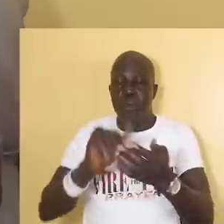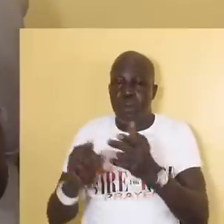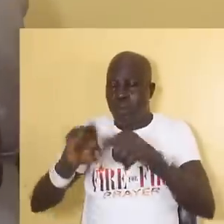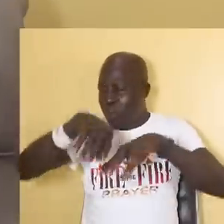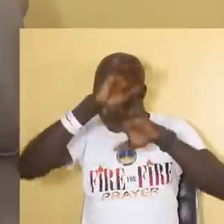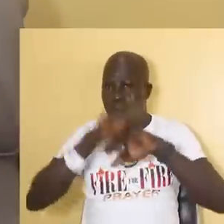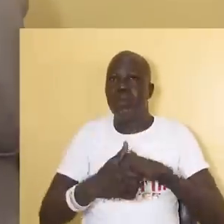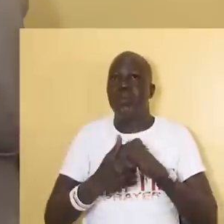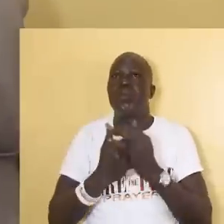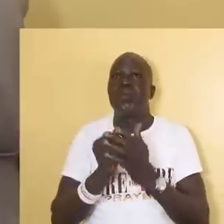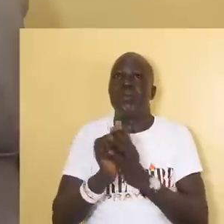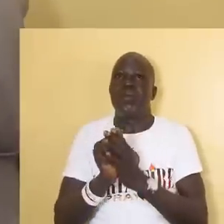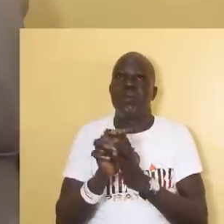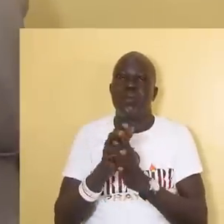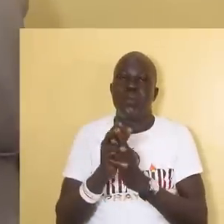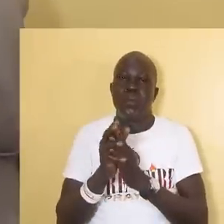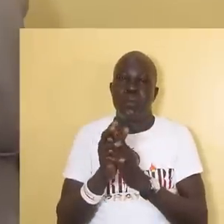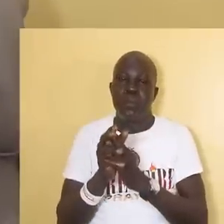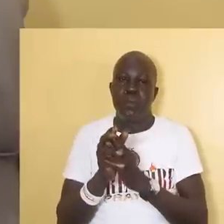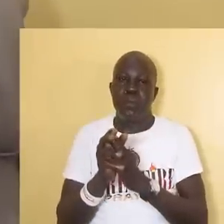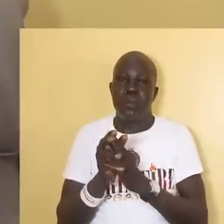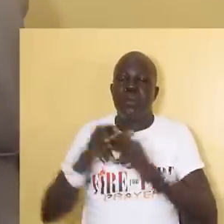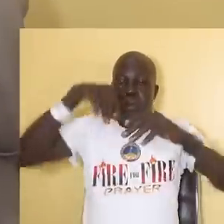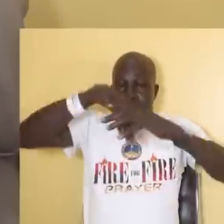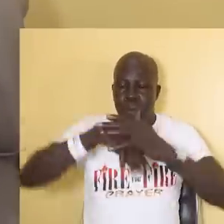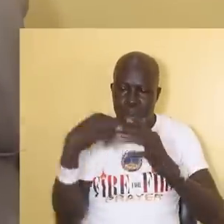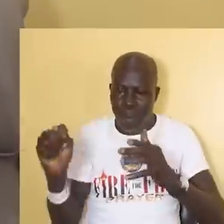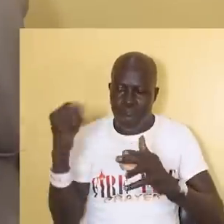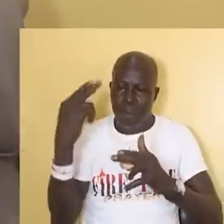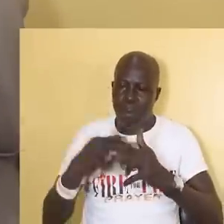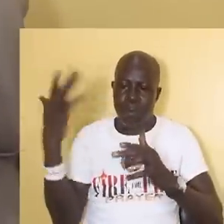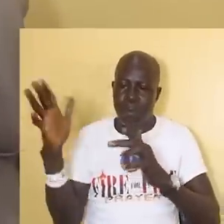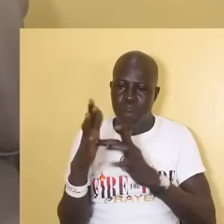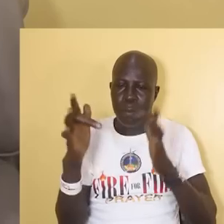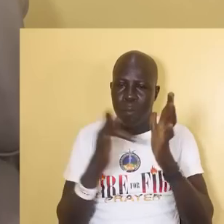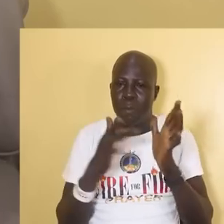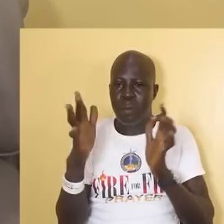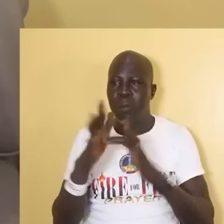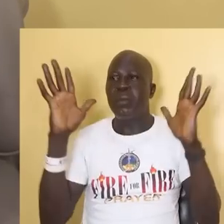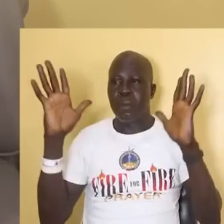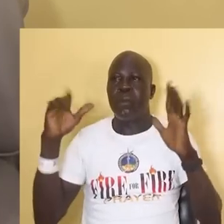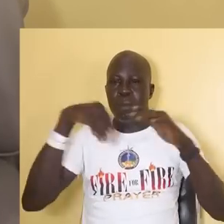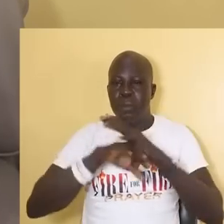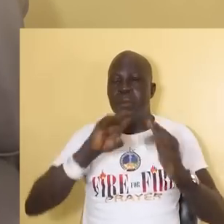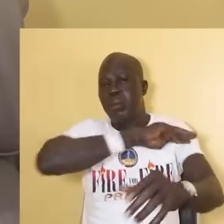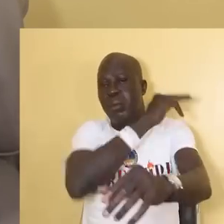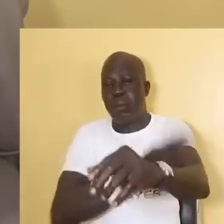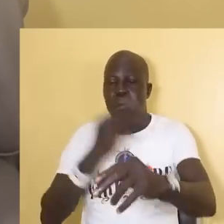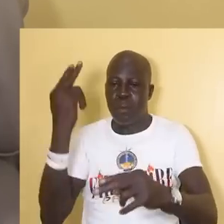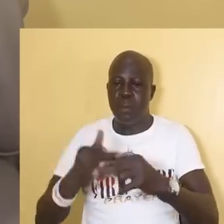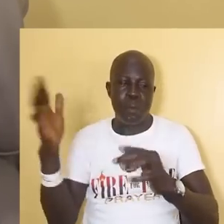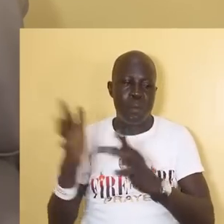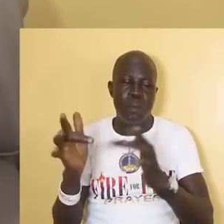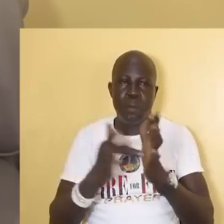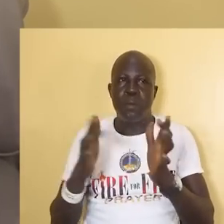bow down for mountains. My you money, in the name of Jesus. In the mighty name of Jesus. What la